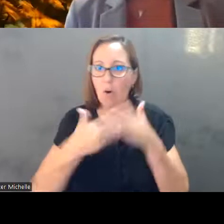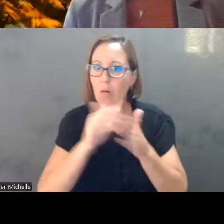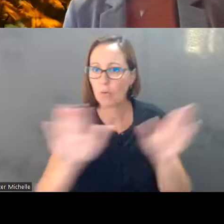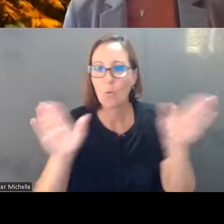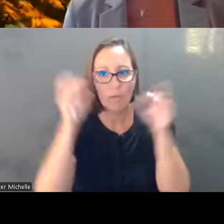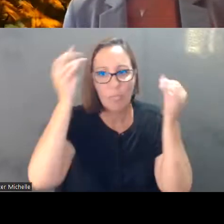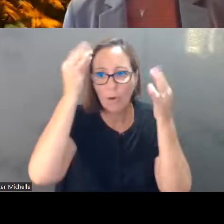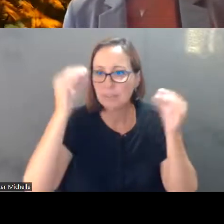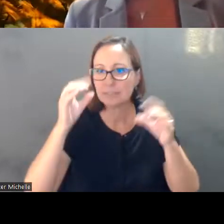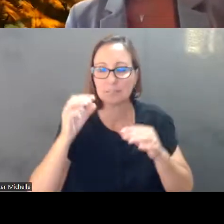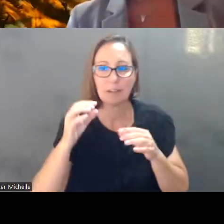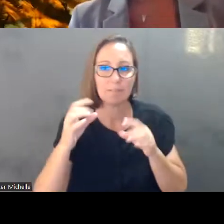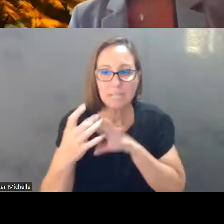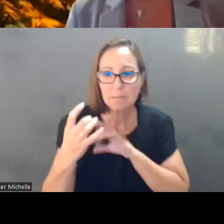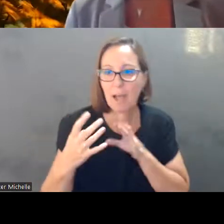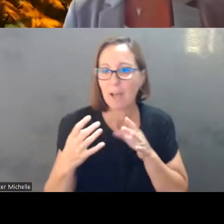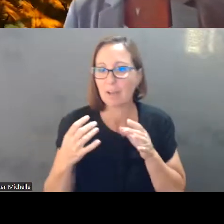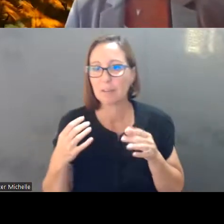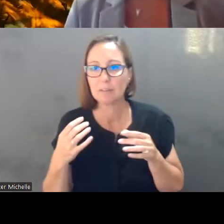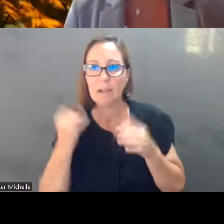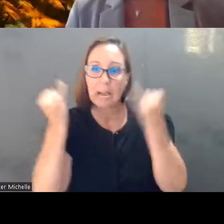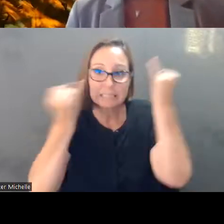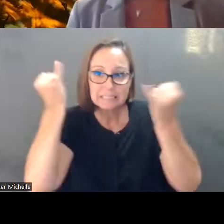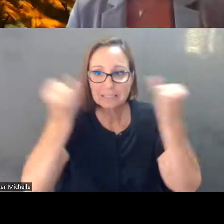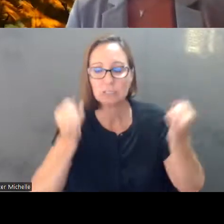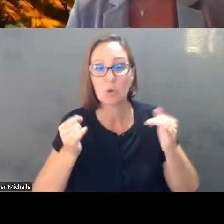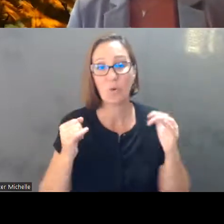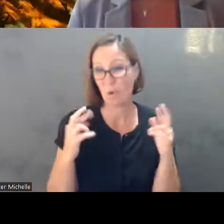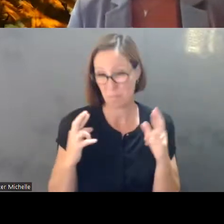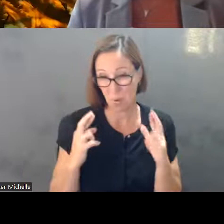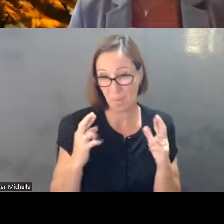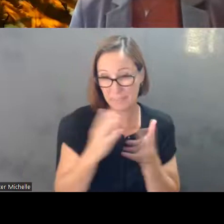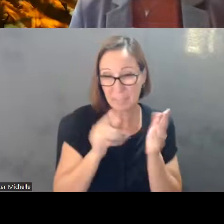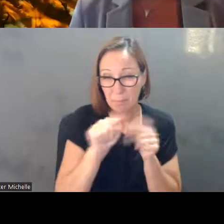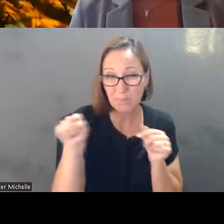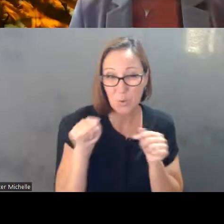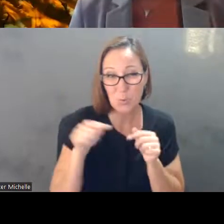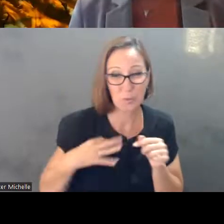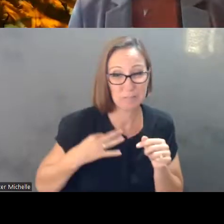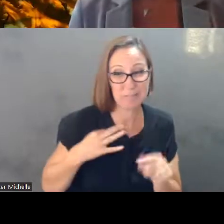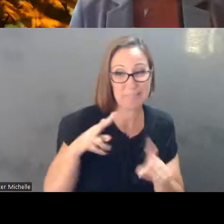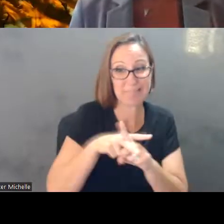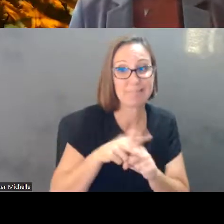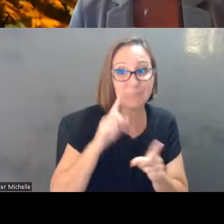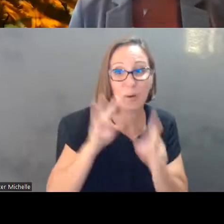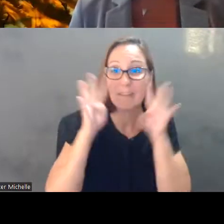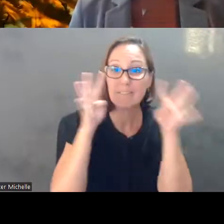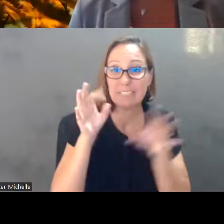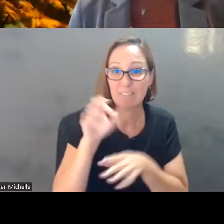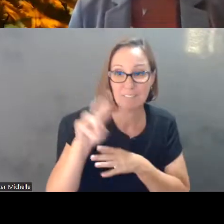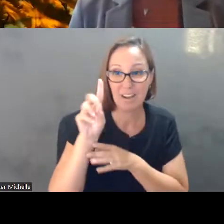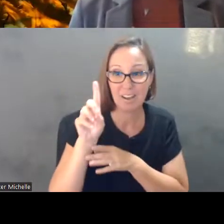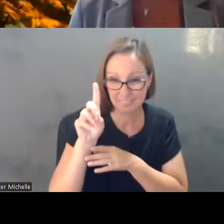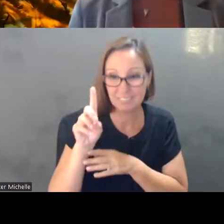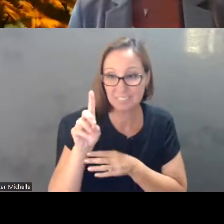some of you and your organizations will submit applications for our Innovation Fund where you can